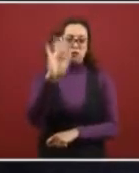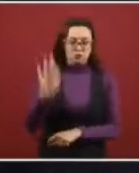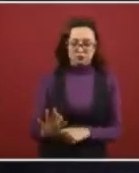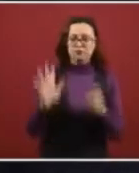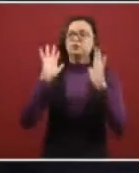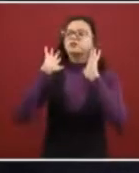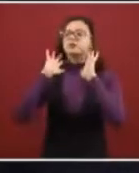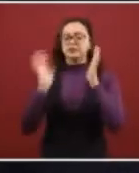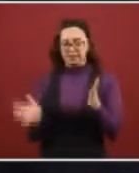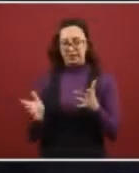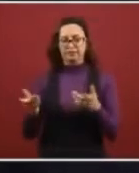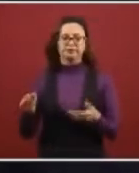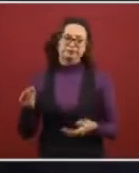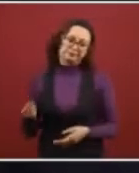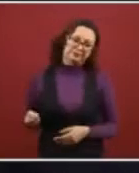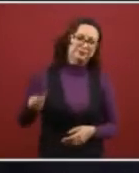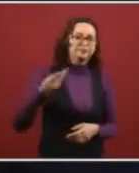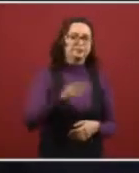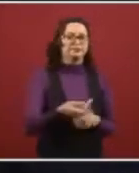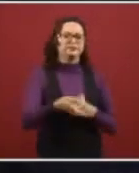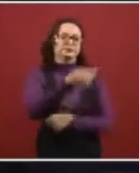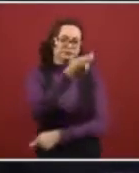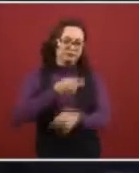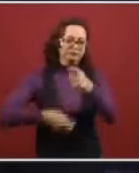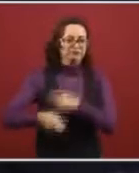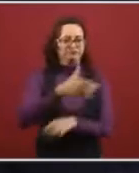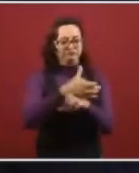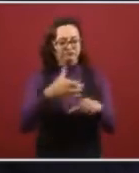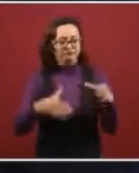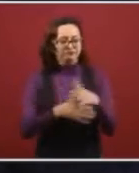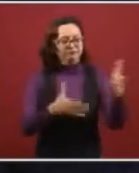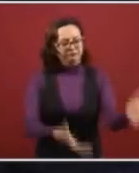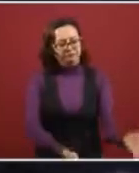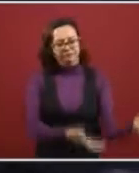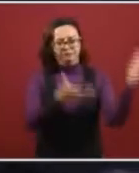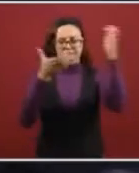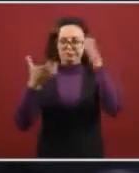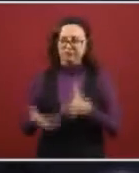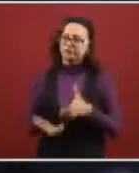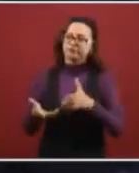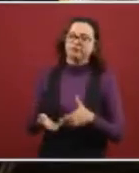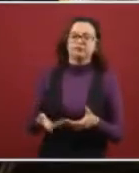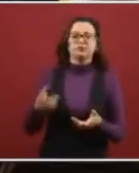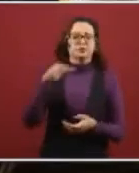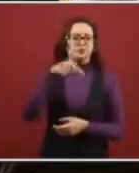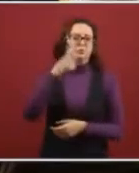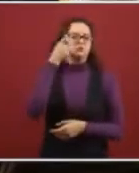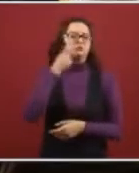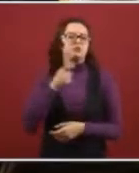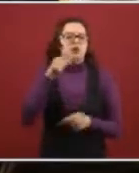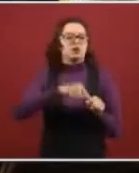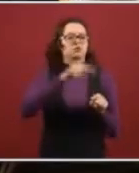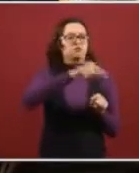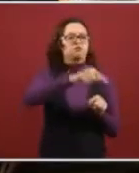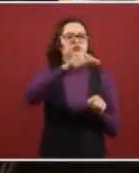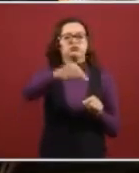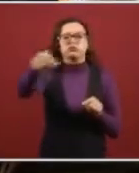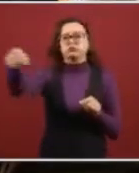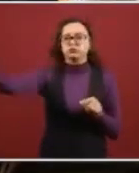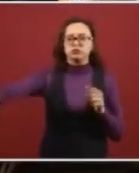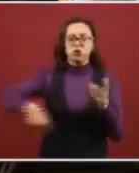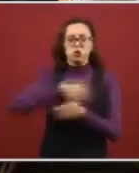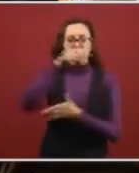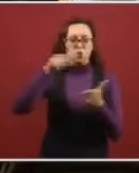are certified. Su fertilizante físicamente a nuestros diferentes centros de distribución